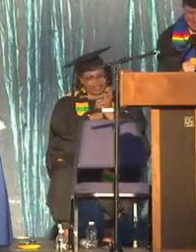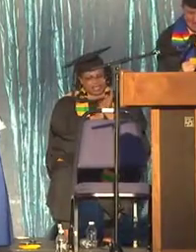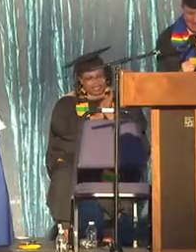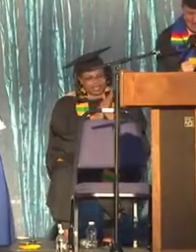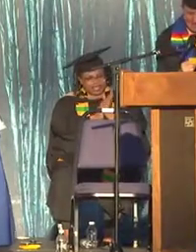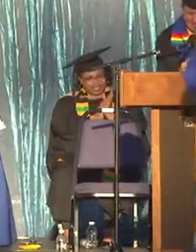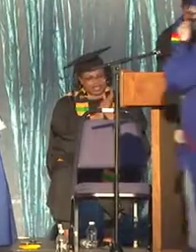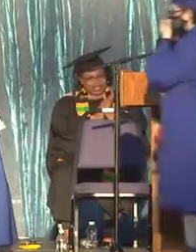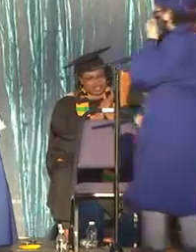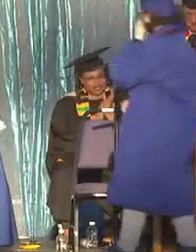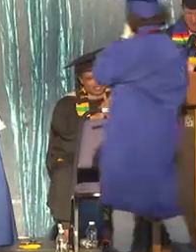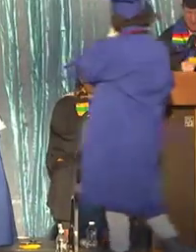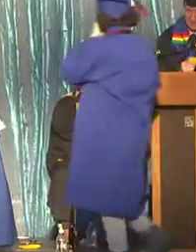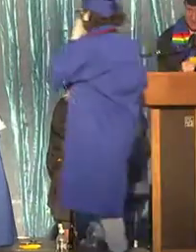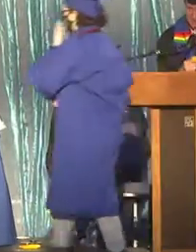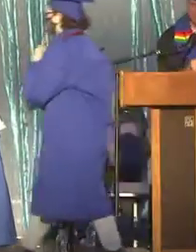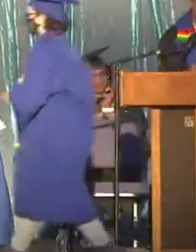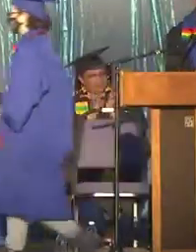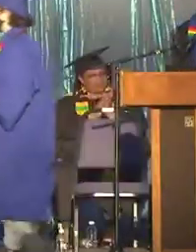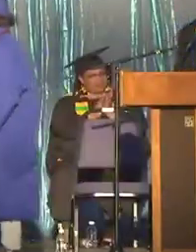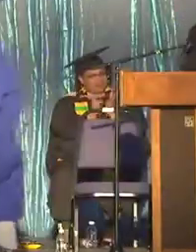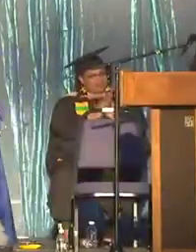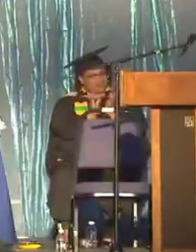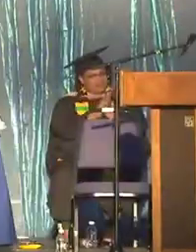Cynthia Herring with honors.